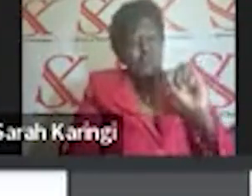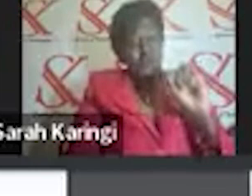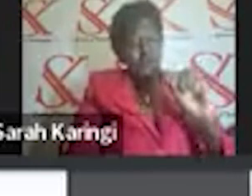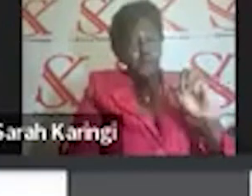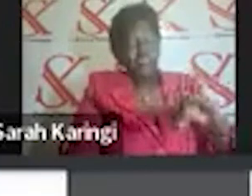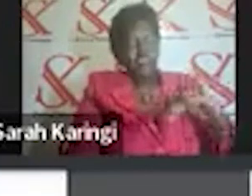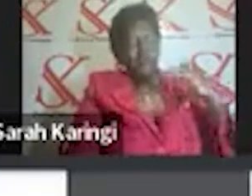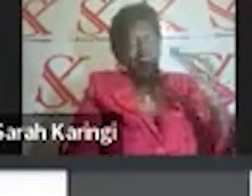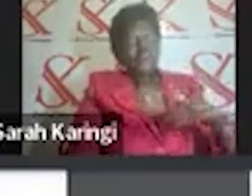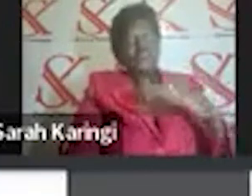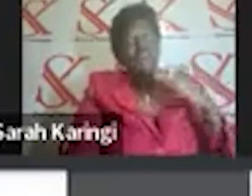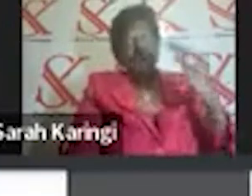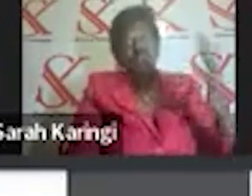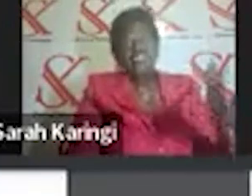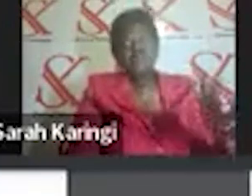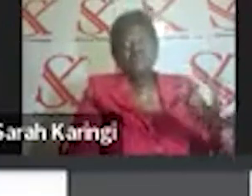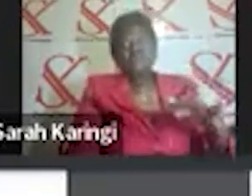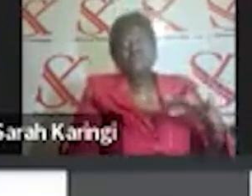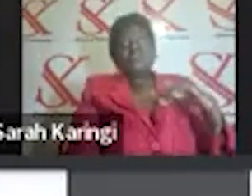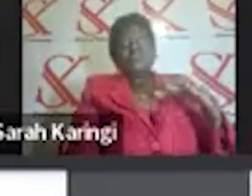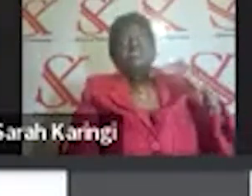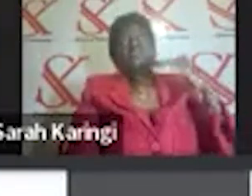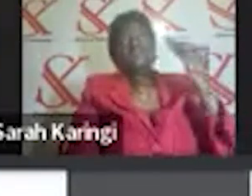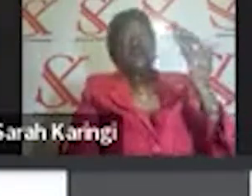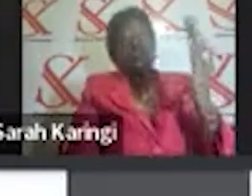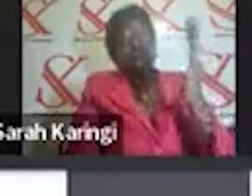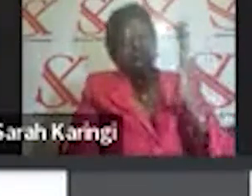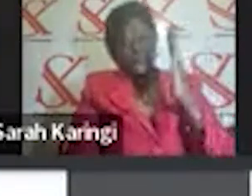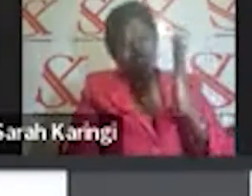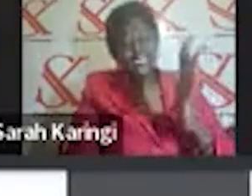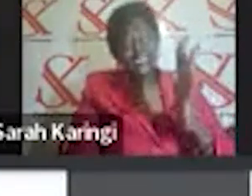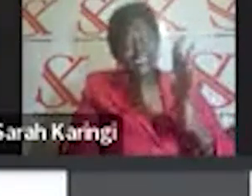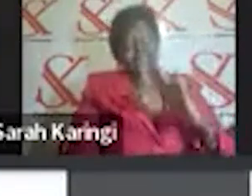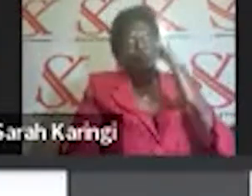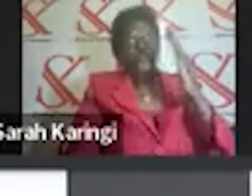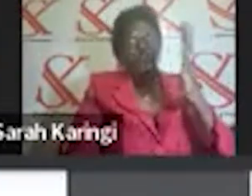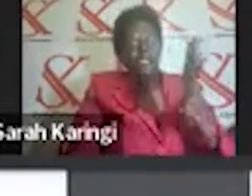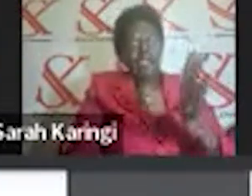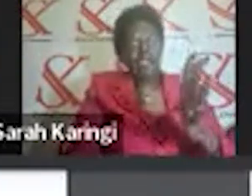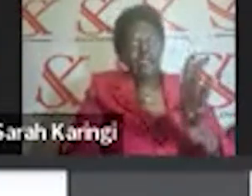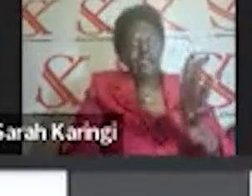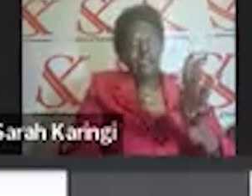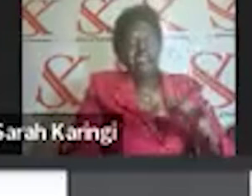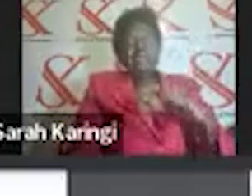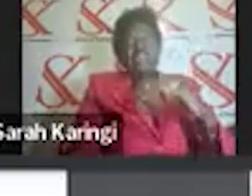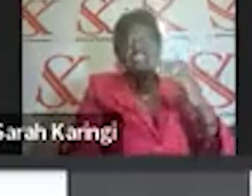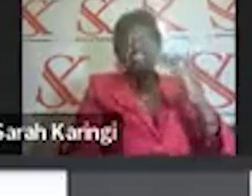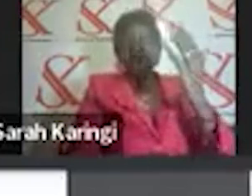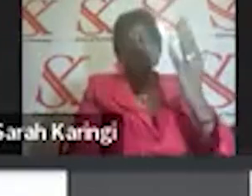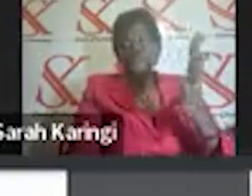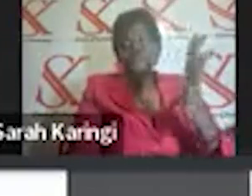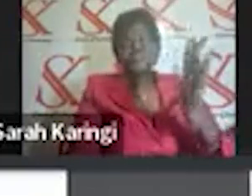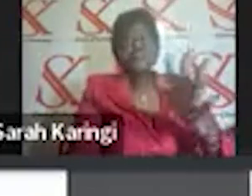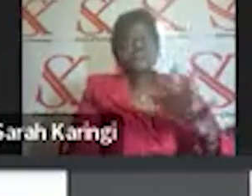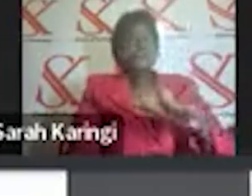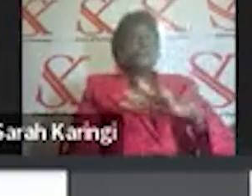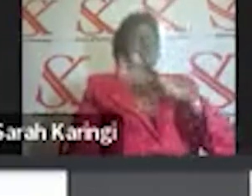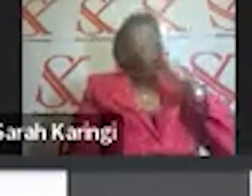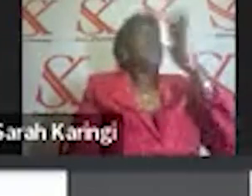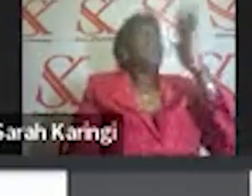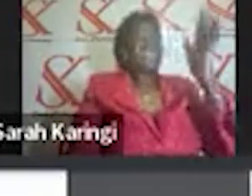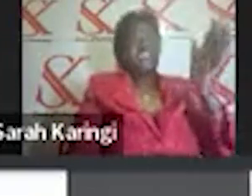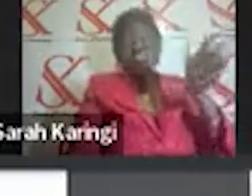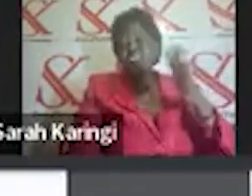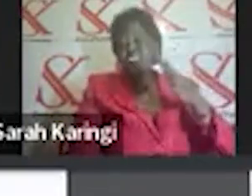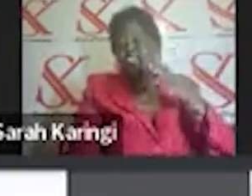two people, once you introduce yourself so clearly, who you are, the business that you do. Don't talk